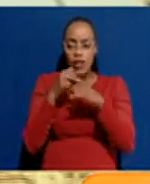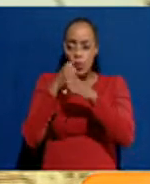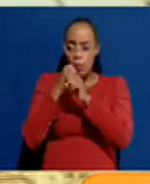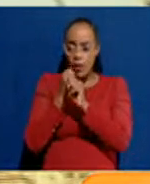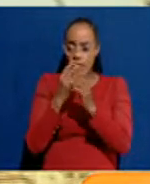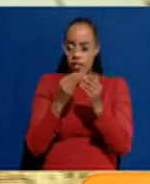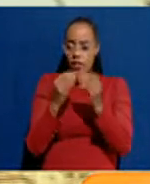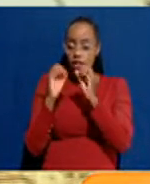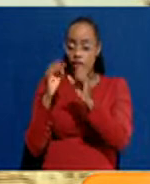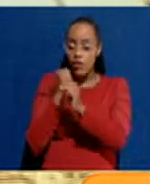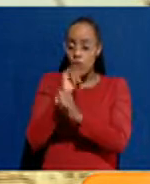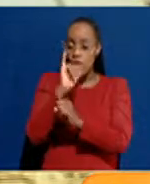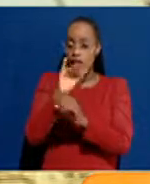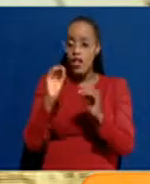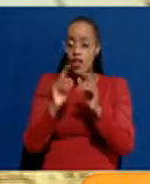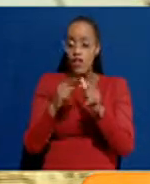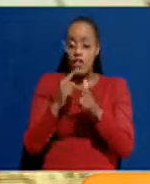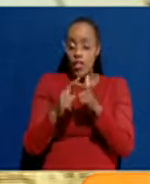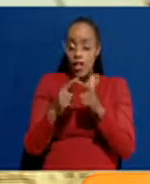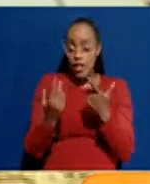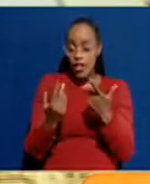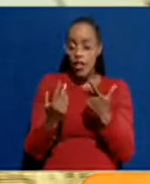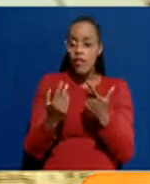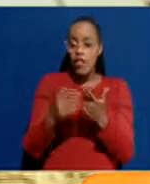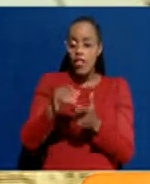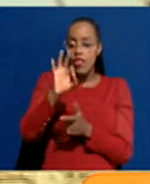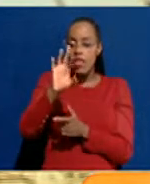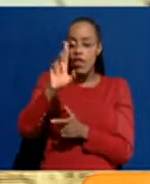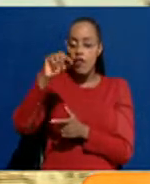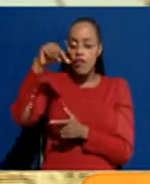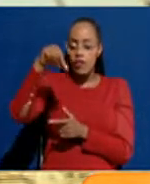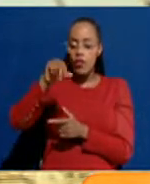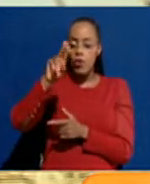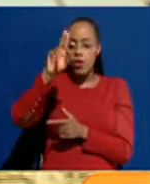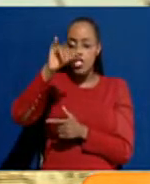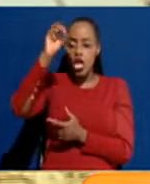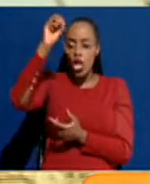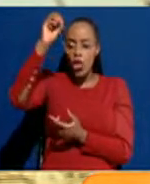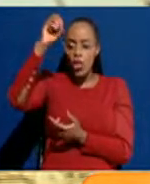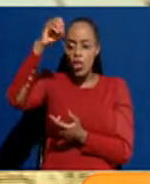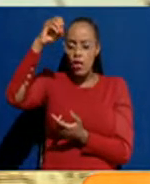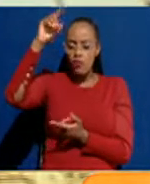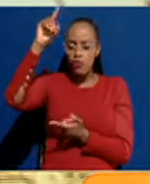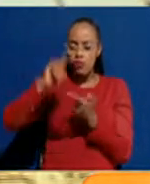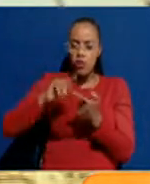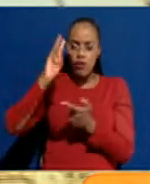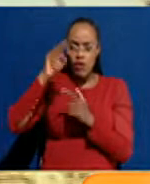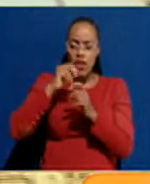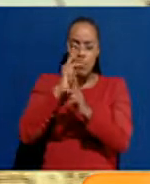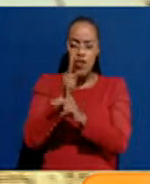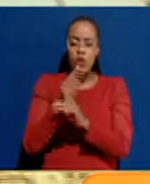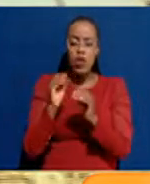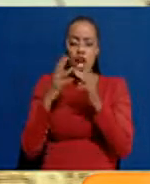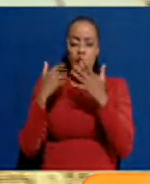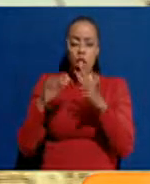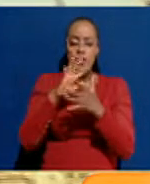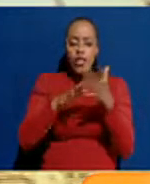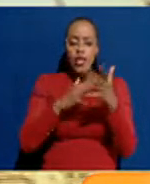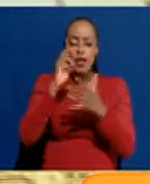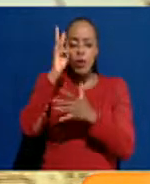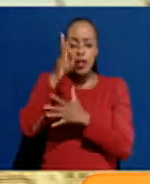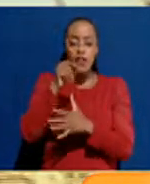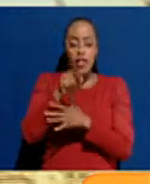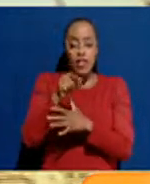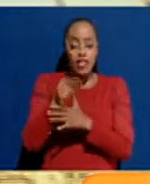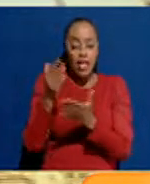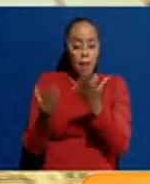Otherwise, if you don't, the voltage, the frequency is going to drop. And if you are not careful, you can actually lose the network. So it's a very delicate balance.